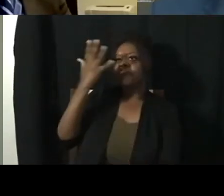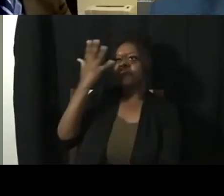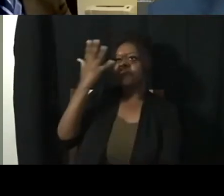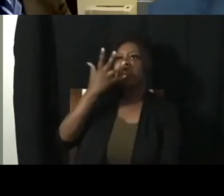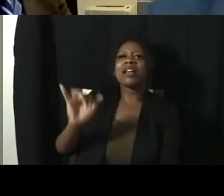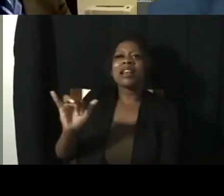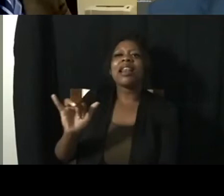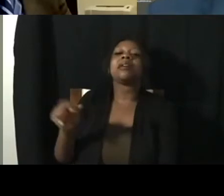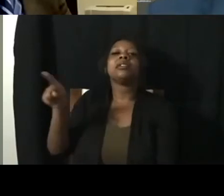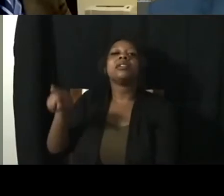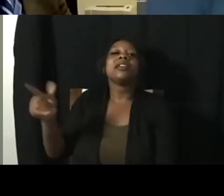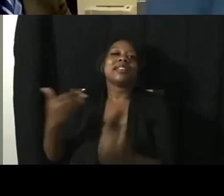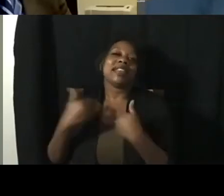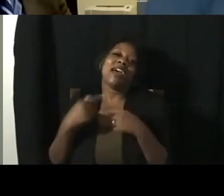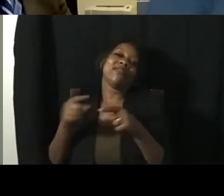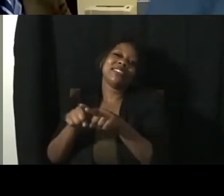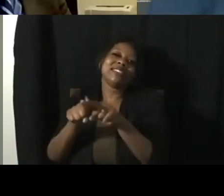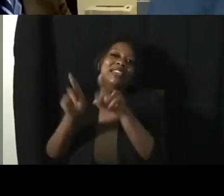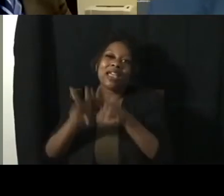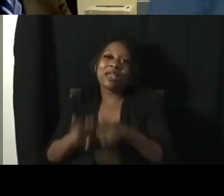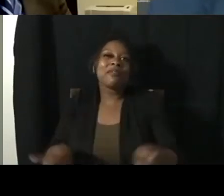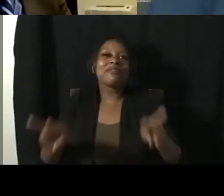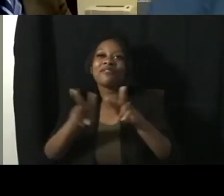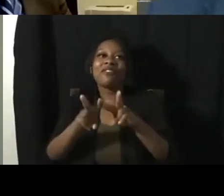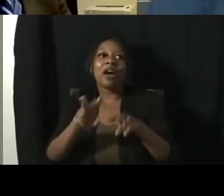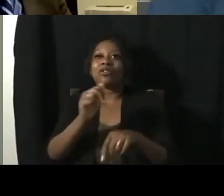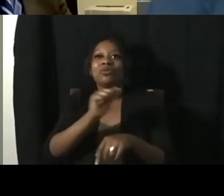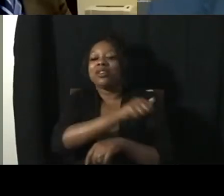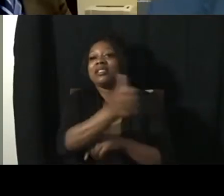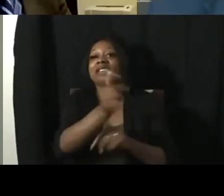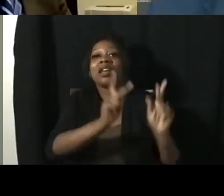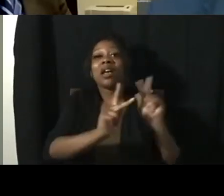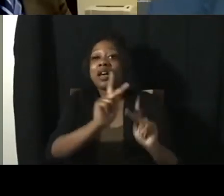anyone can create as a contributor as their non-disabled peers.